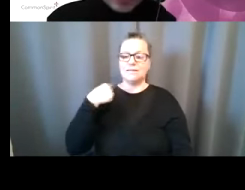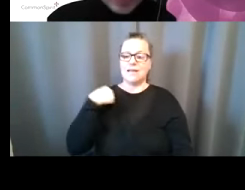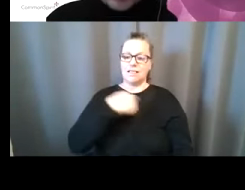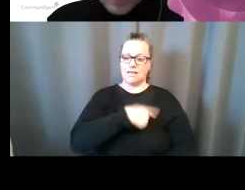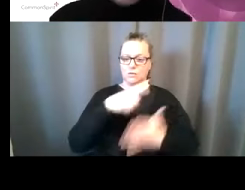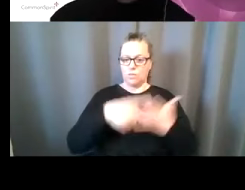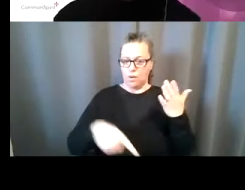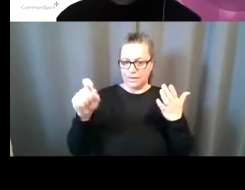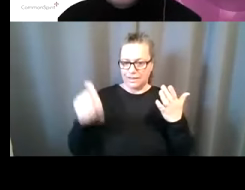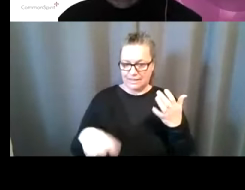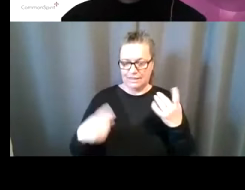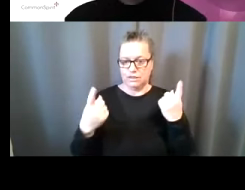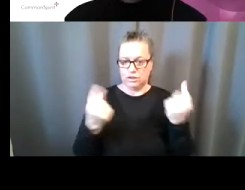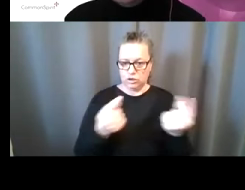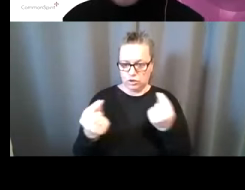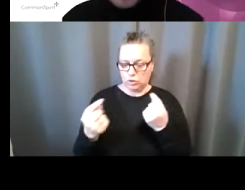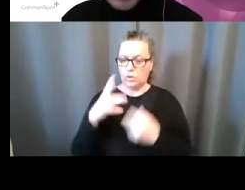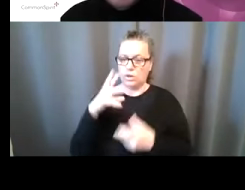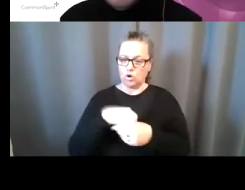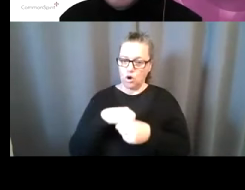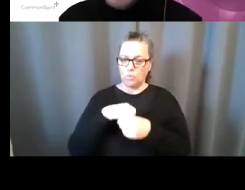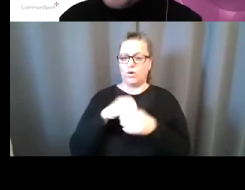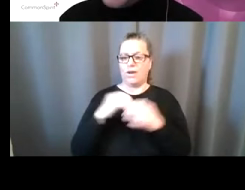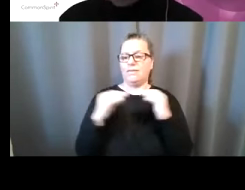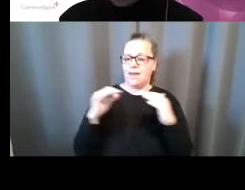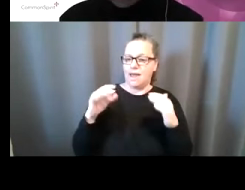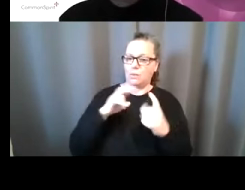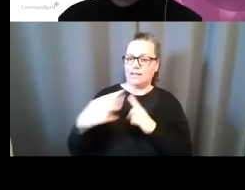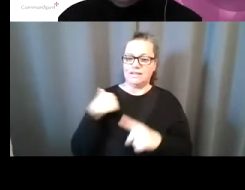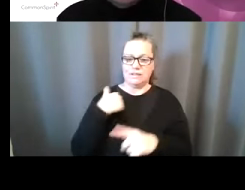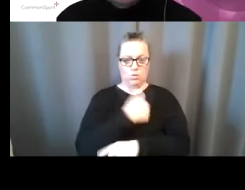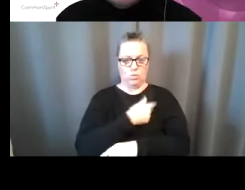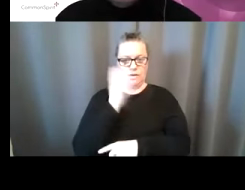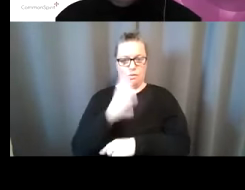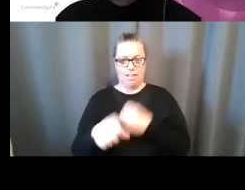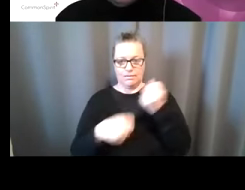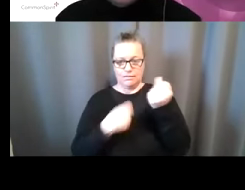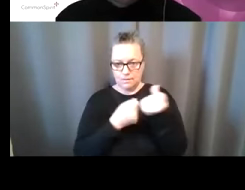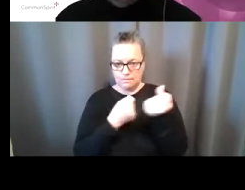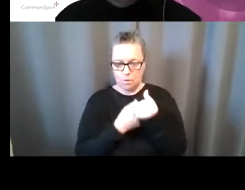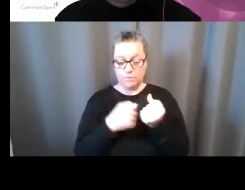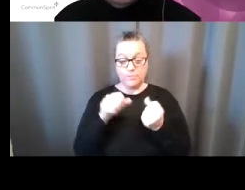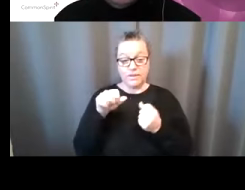to start incorporating the equity lens and we will support it. And this was something that was